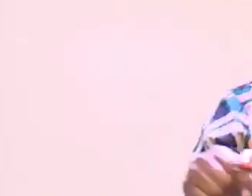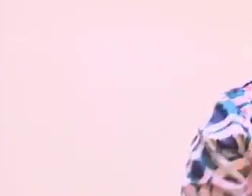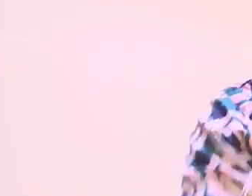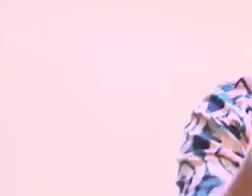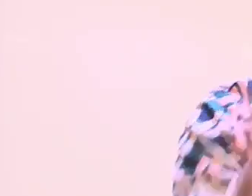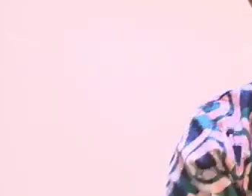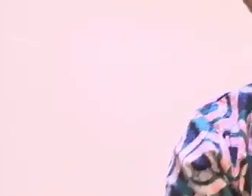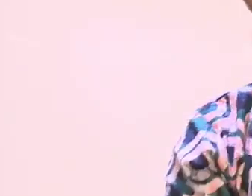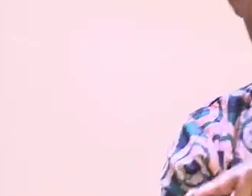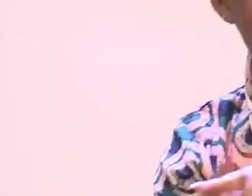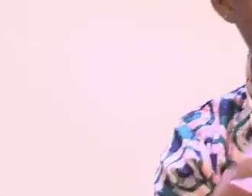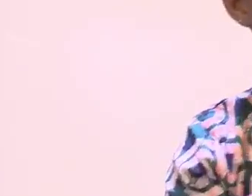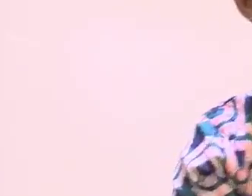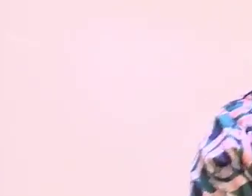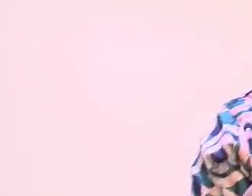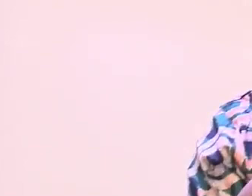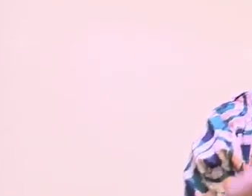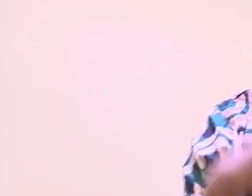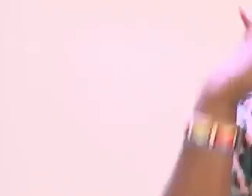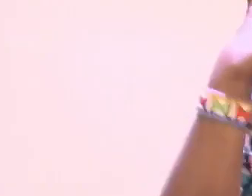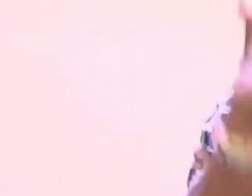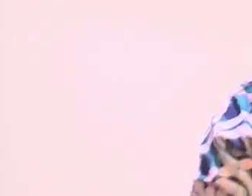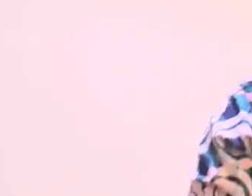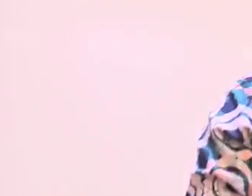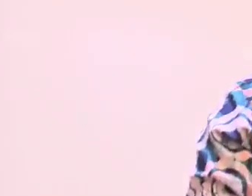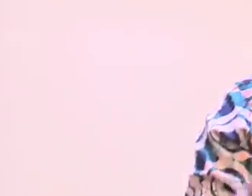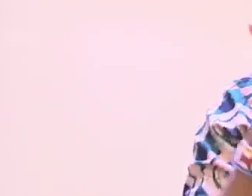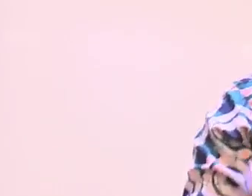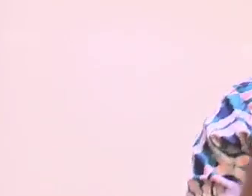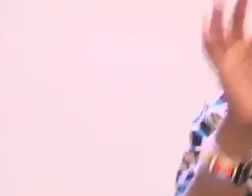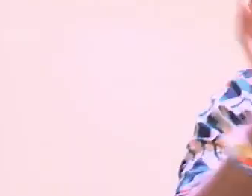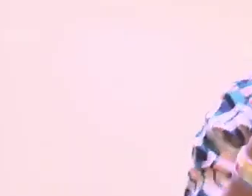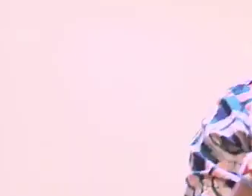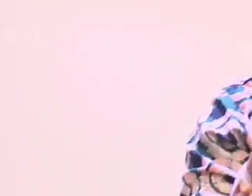And as well, without two important people there,